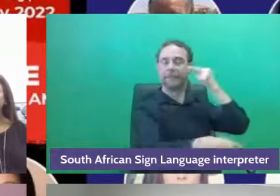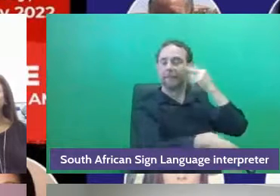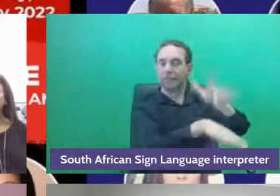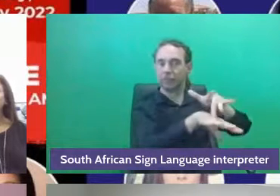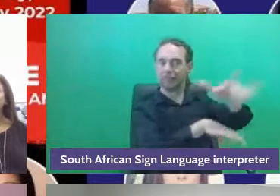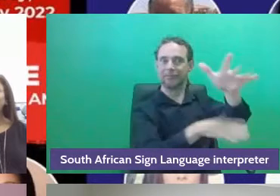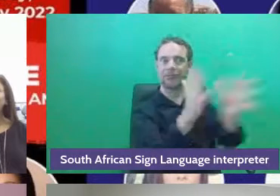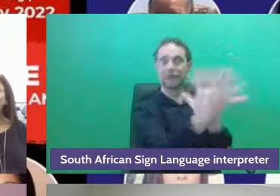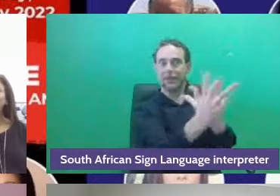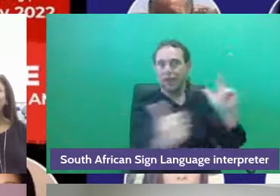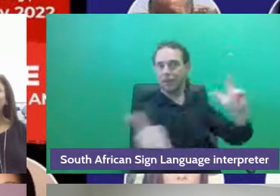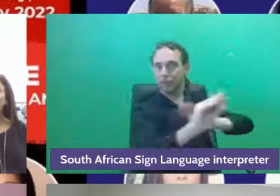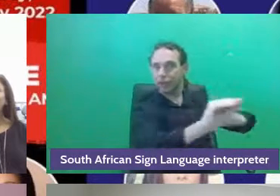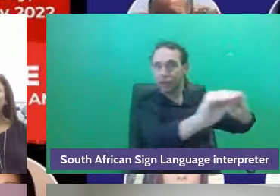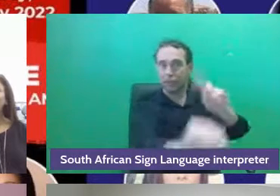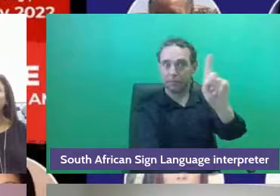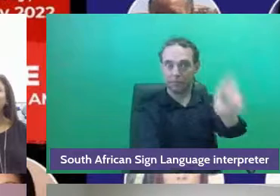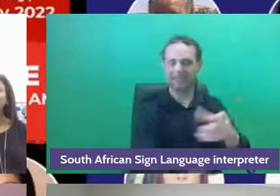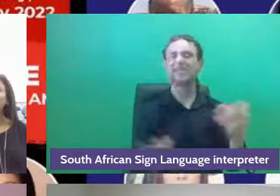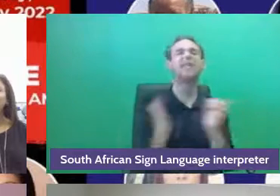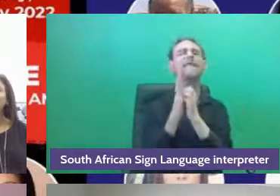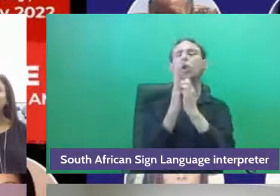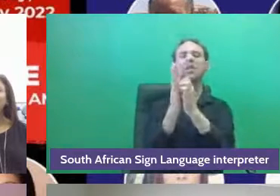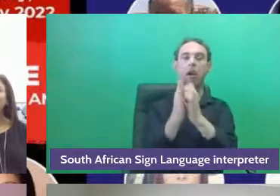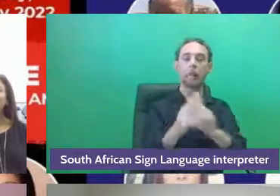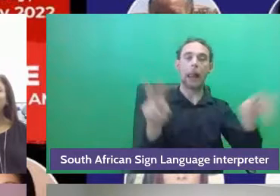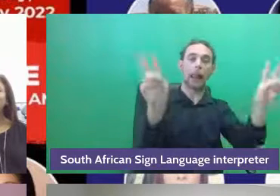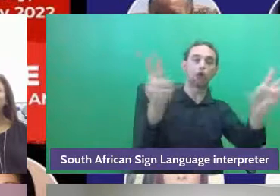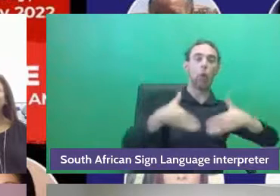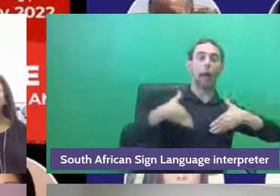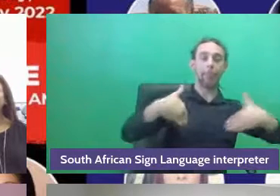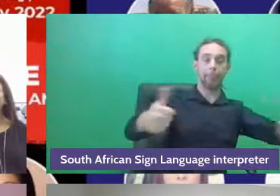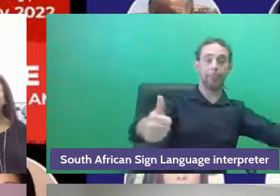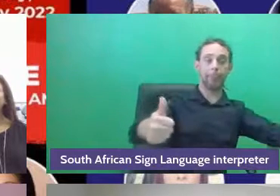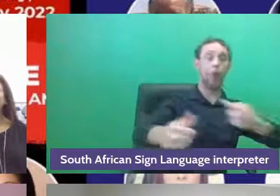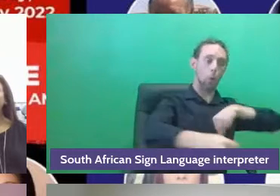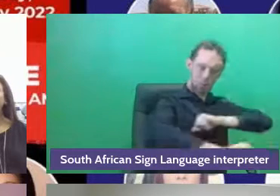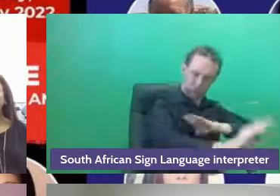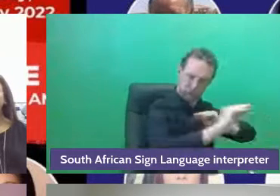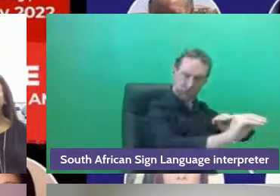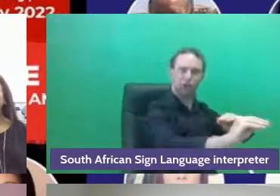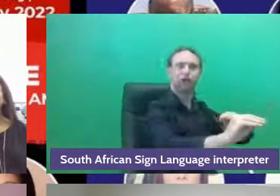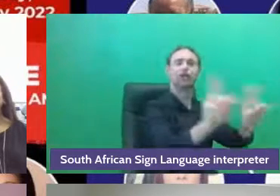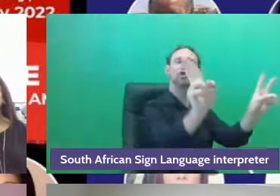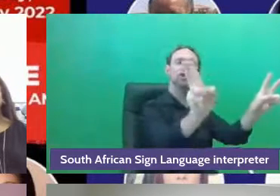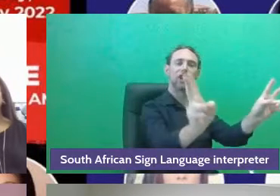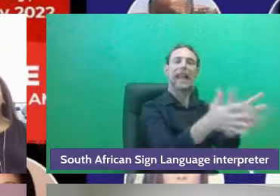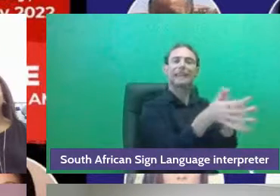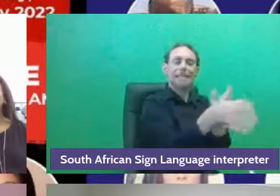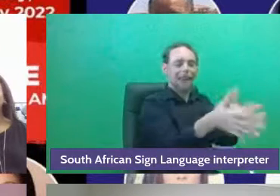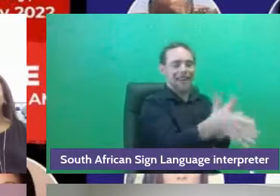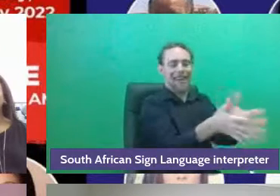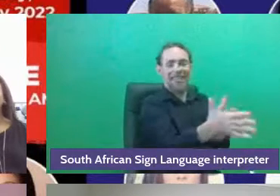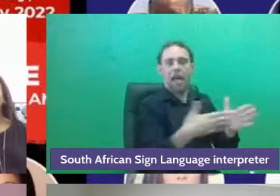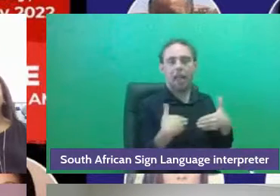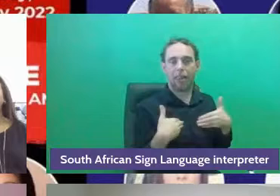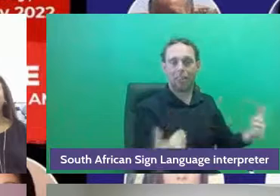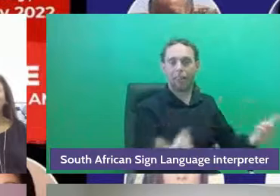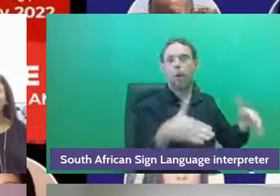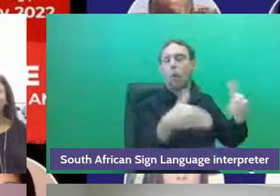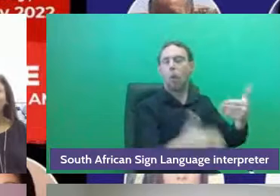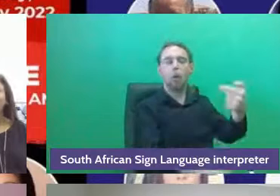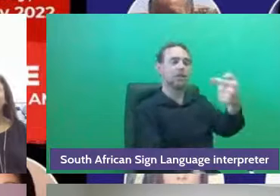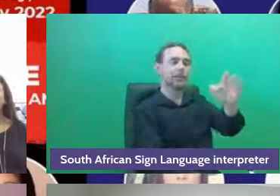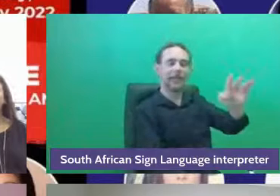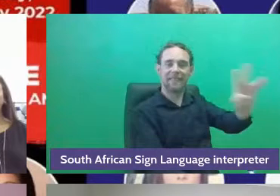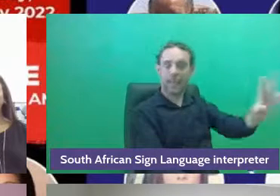example, if we're doing health, the signs will be specific to health and GBVF. If it's the police, it'll be